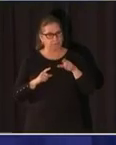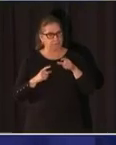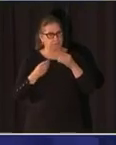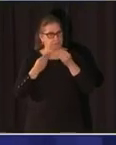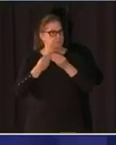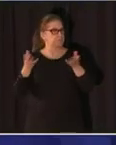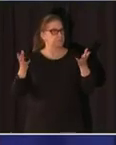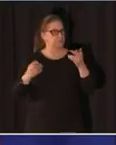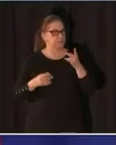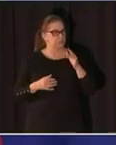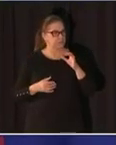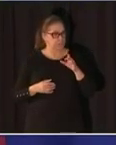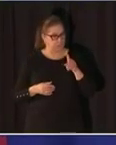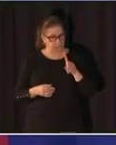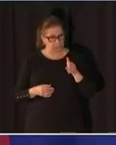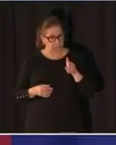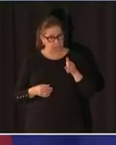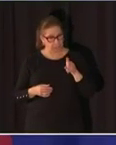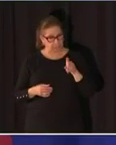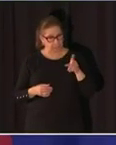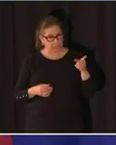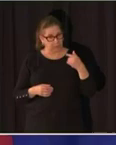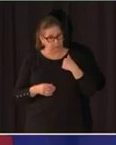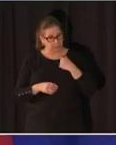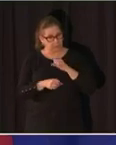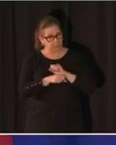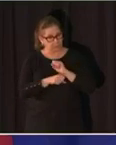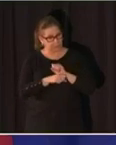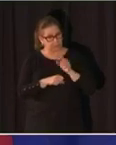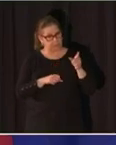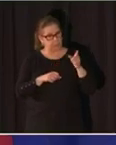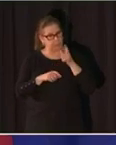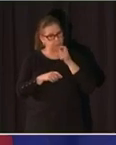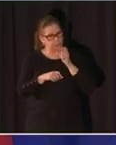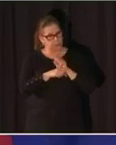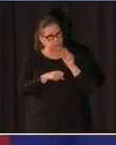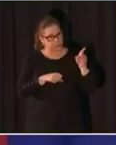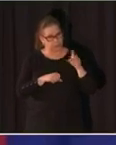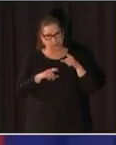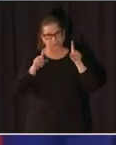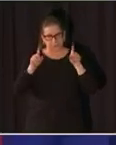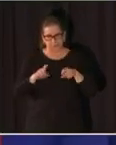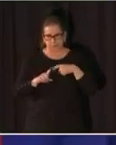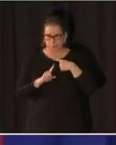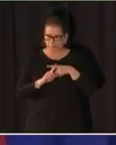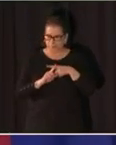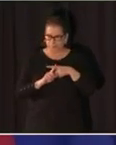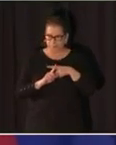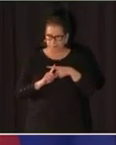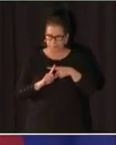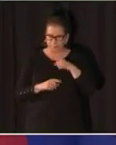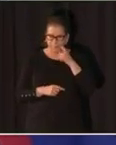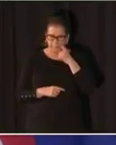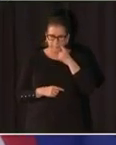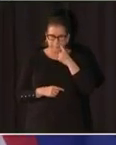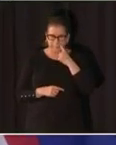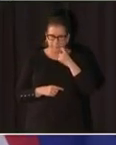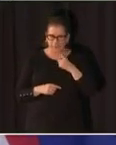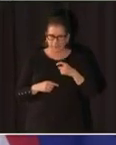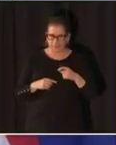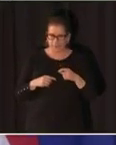public safe? That's my first question. With the rates of community transmission that we have in the